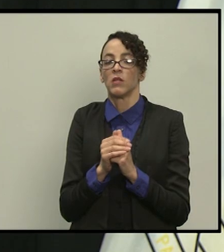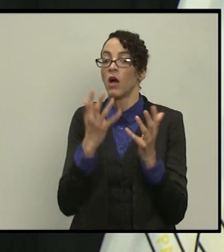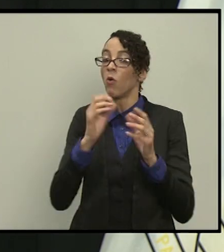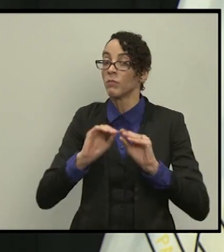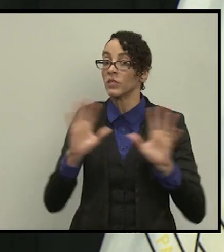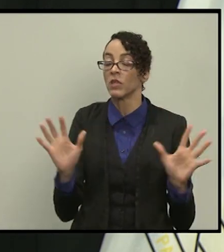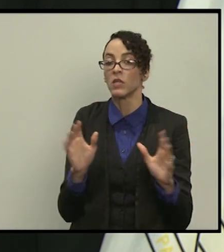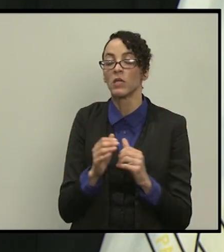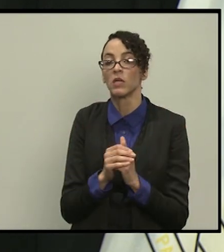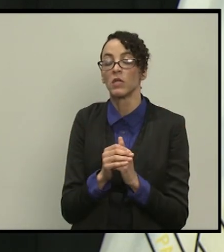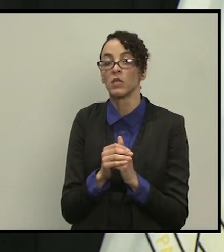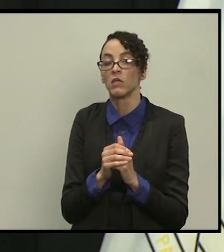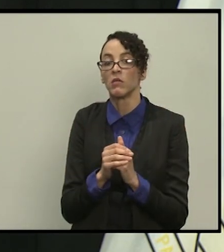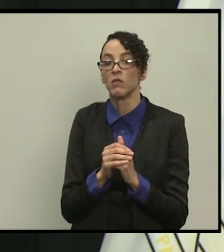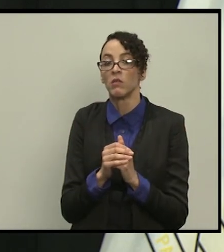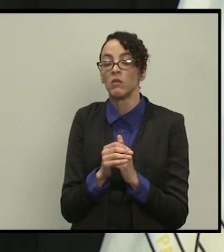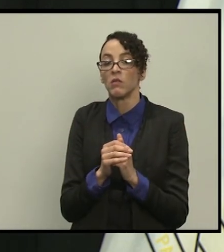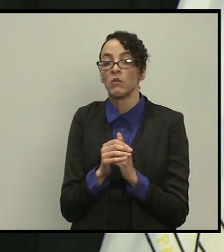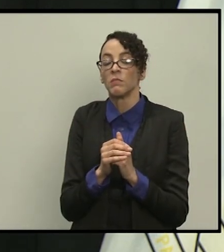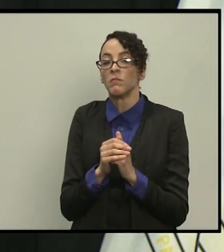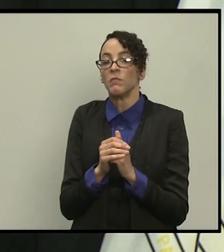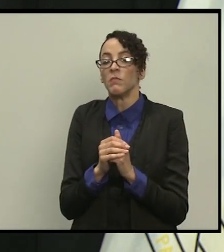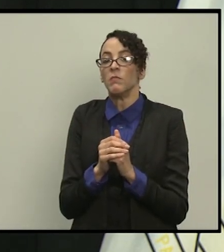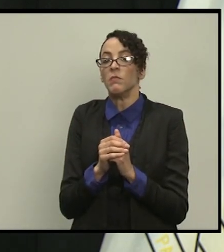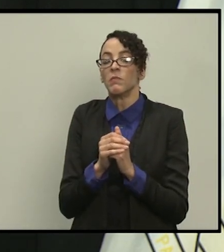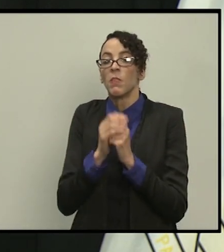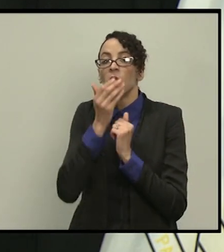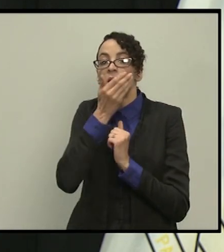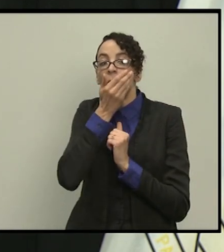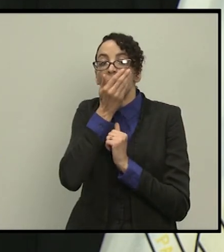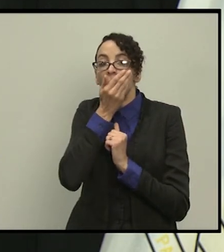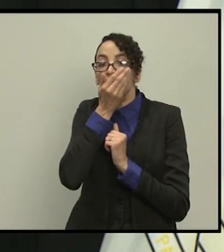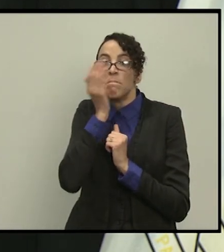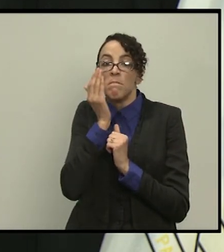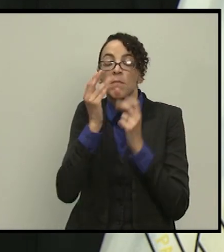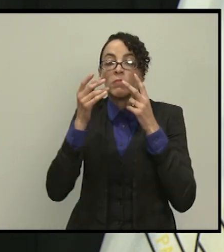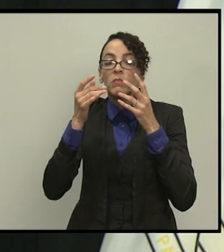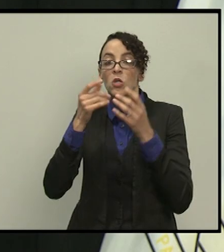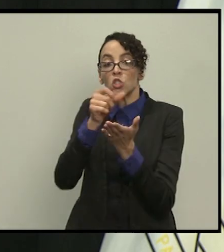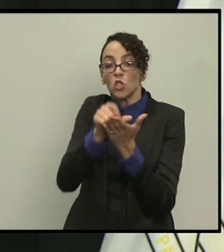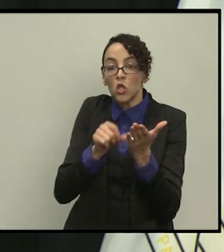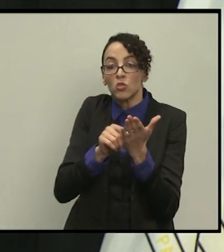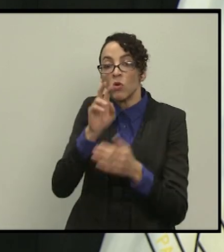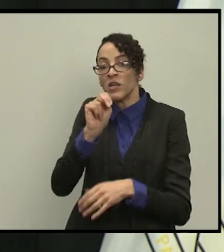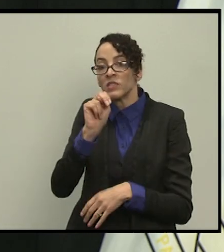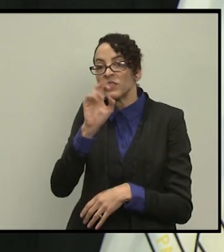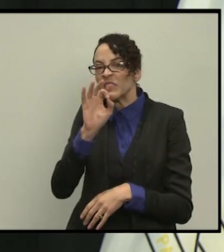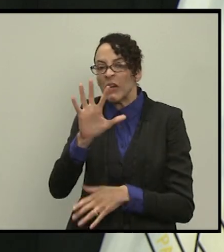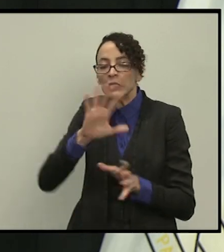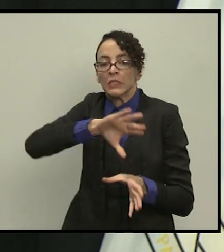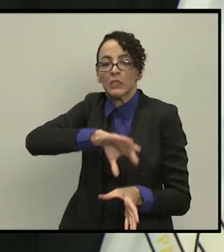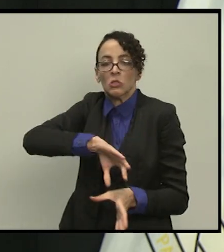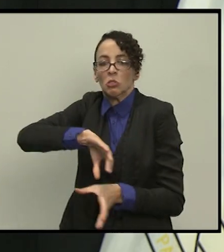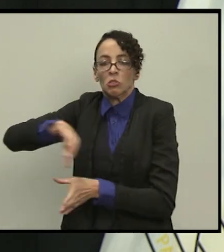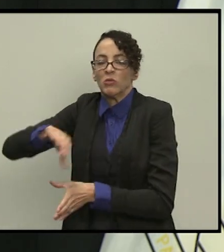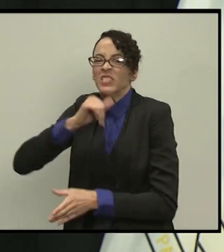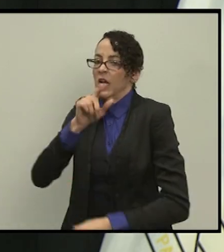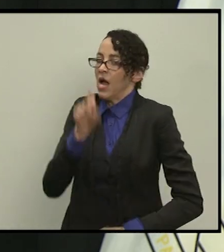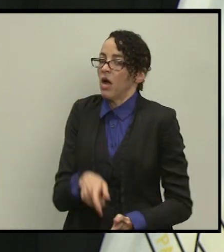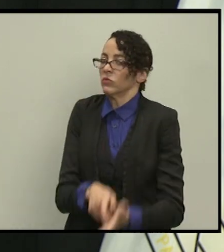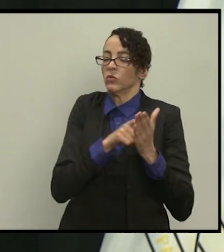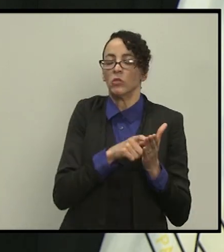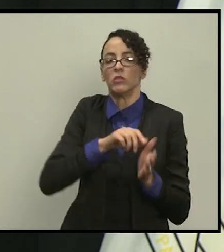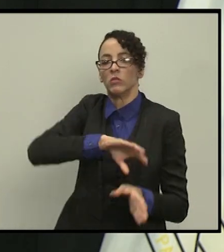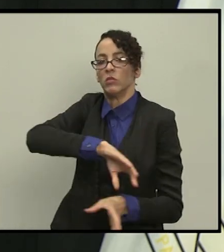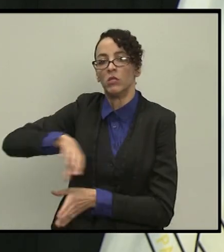a mask specifically, just anything that can cover your nose and your mouth when you are standing in line